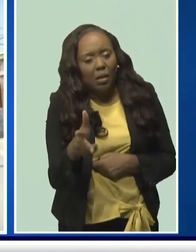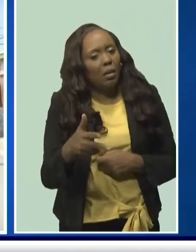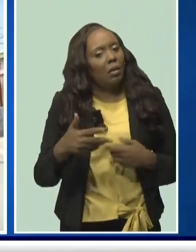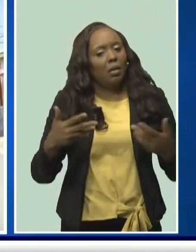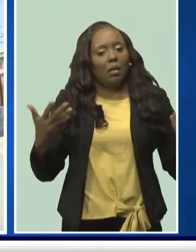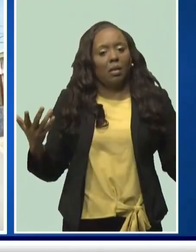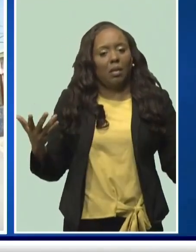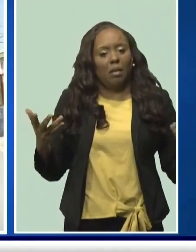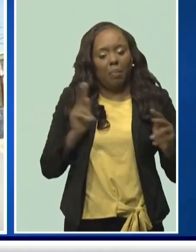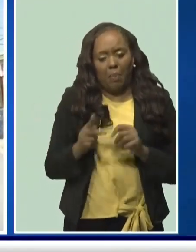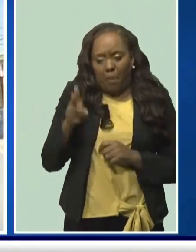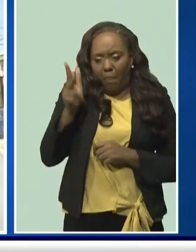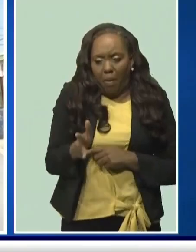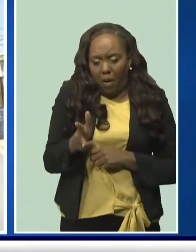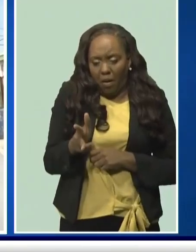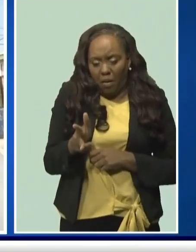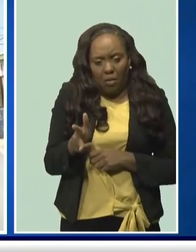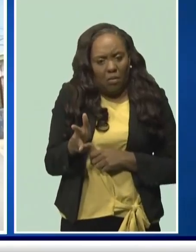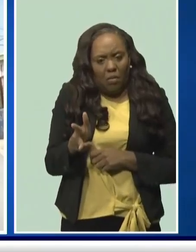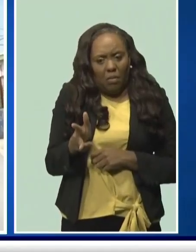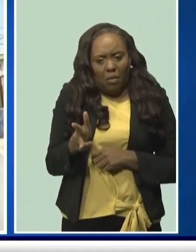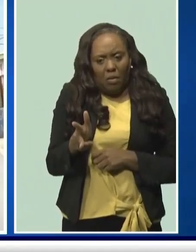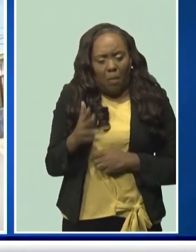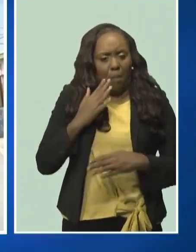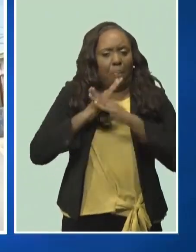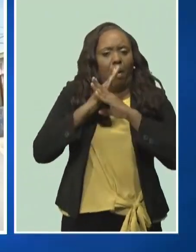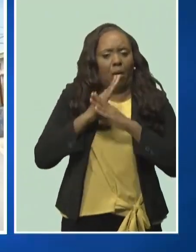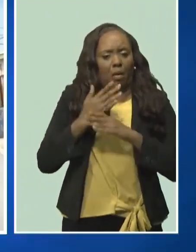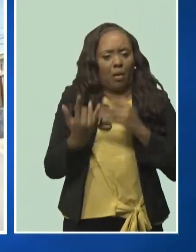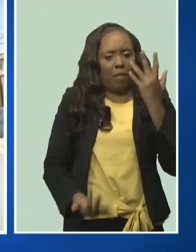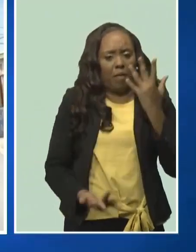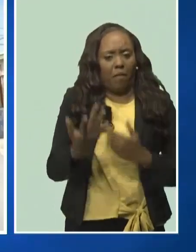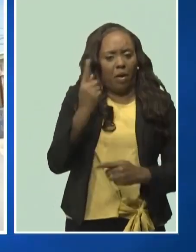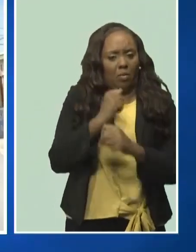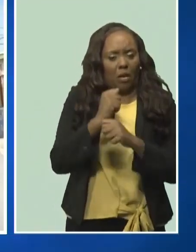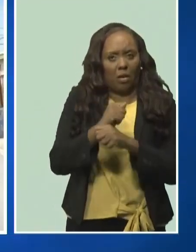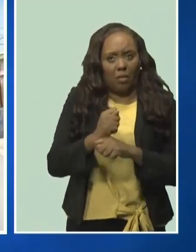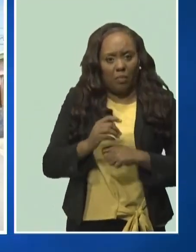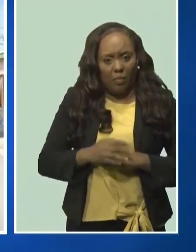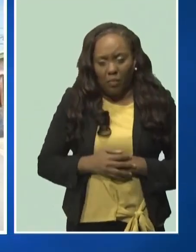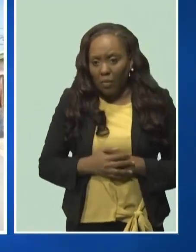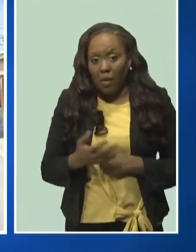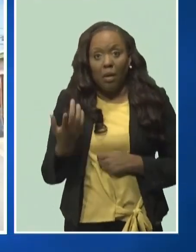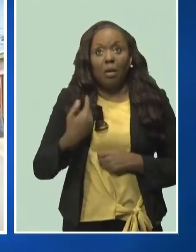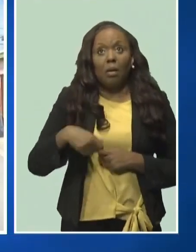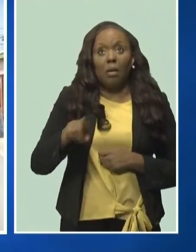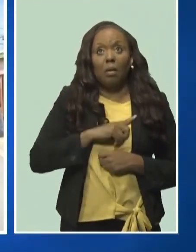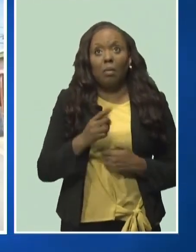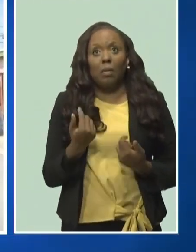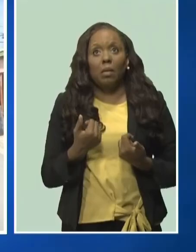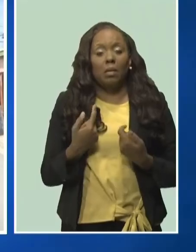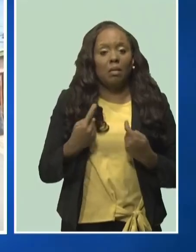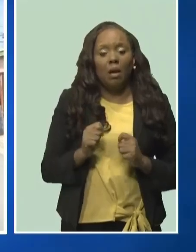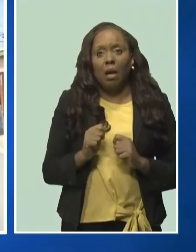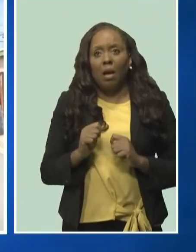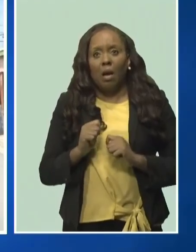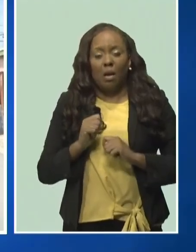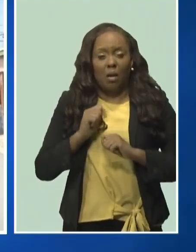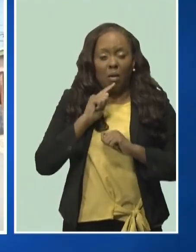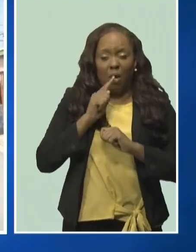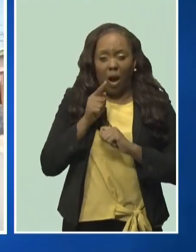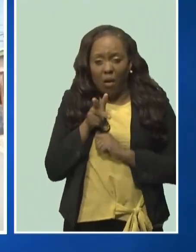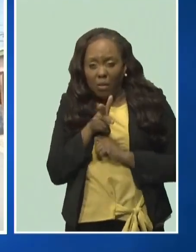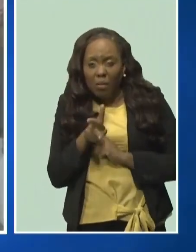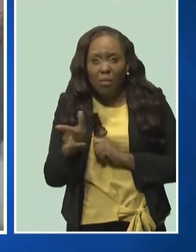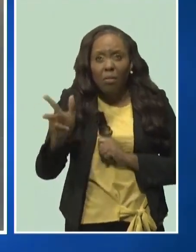expand exponentially every 30 seconds. So every second that we are unable to make that intervention, it makes